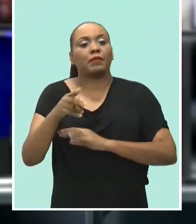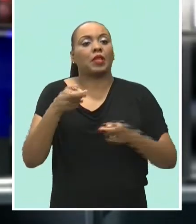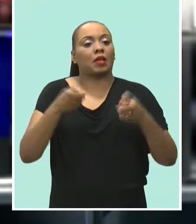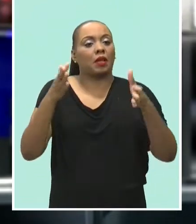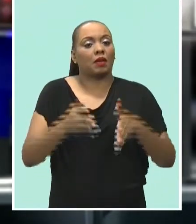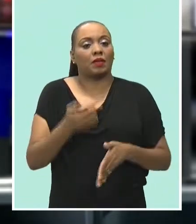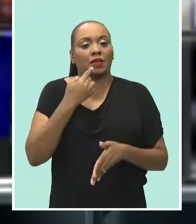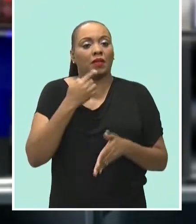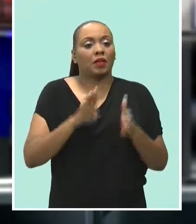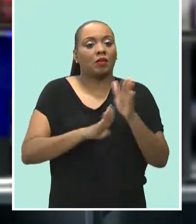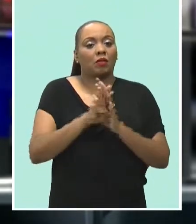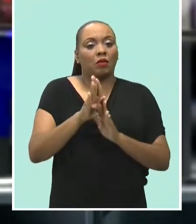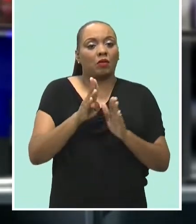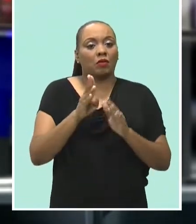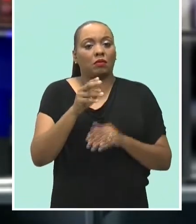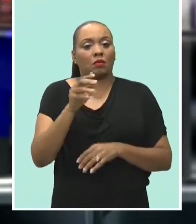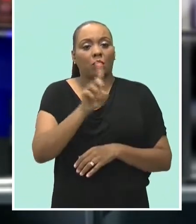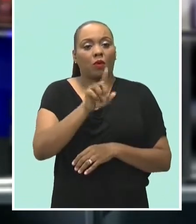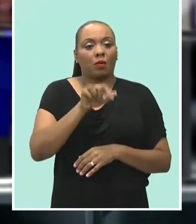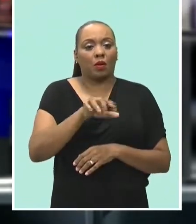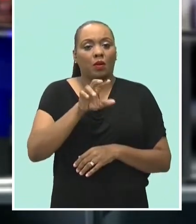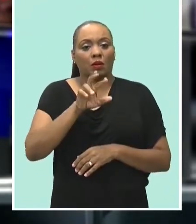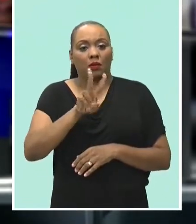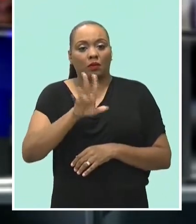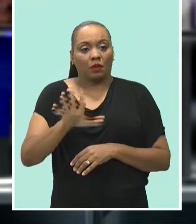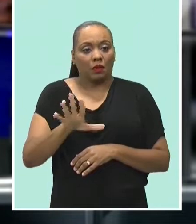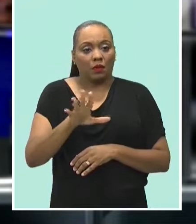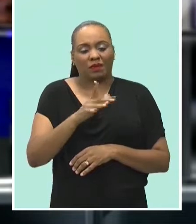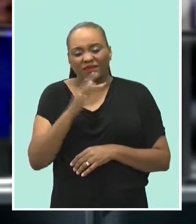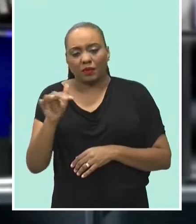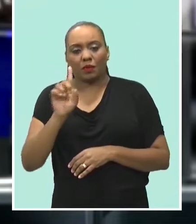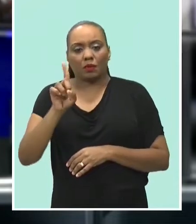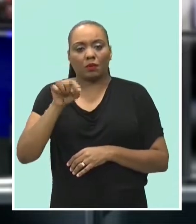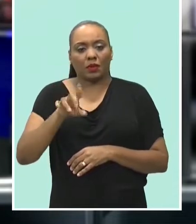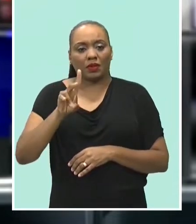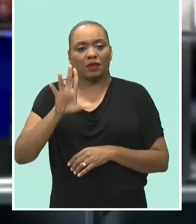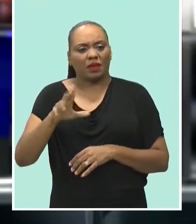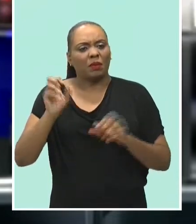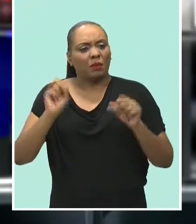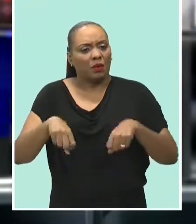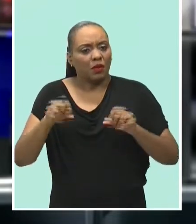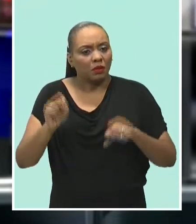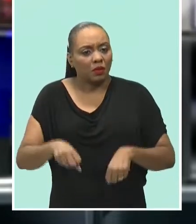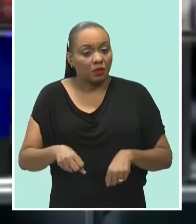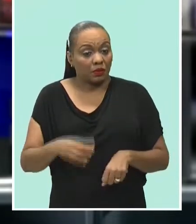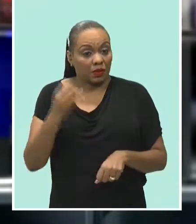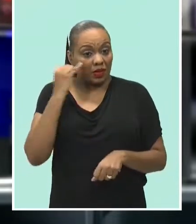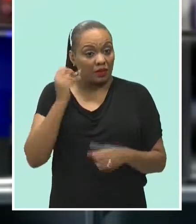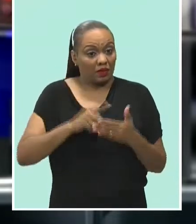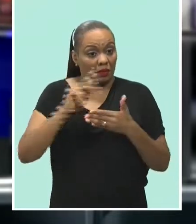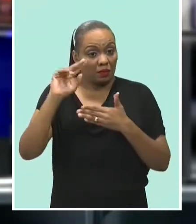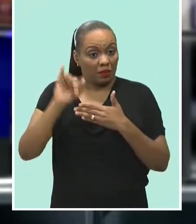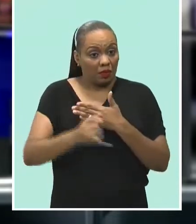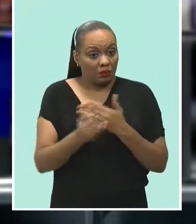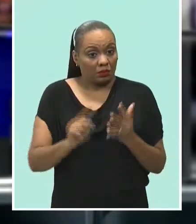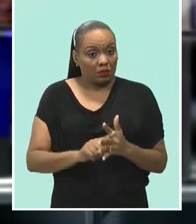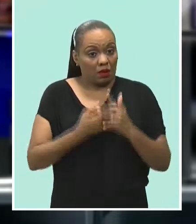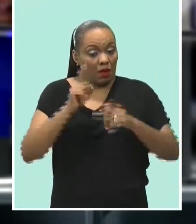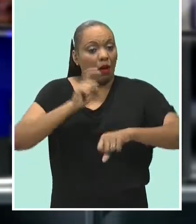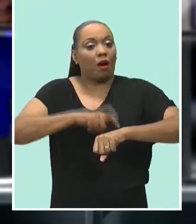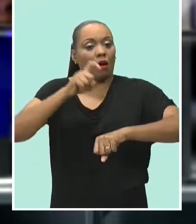projections of 1.25% to 1.75% are indeed possible, especially if the planned major projects are started on